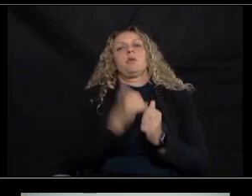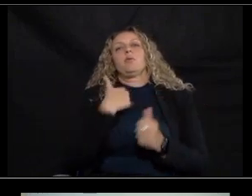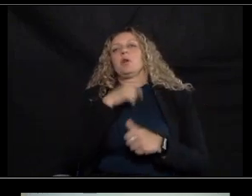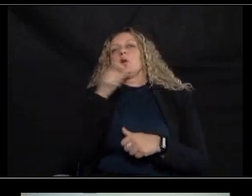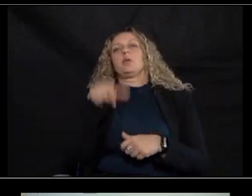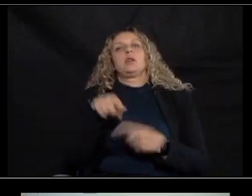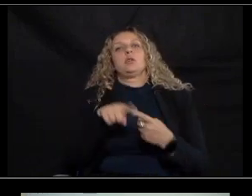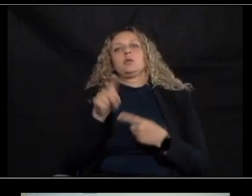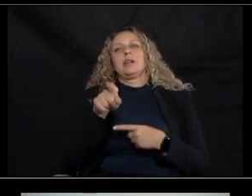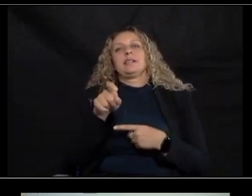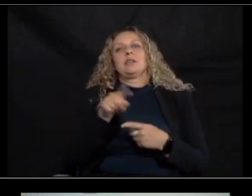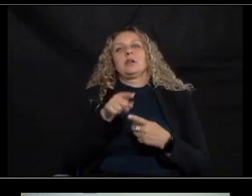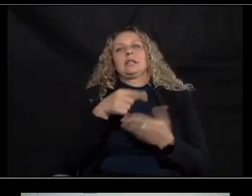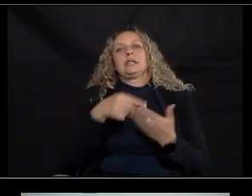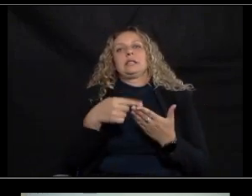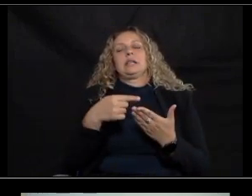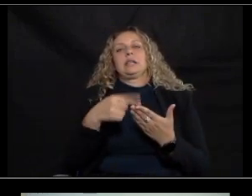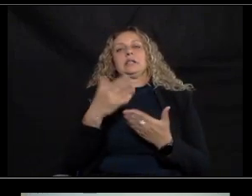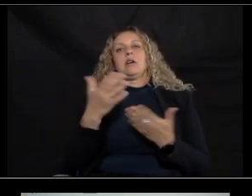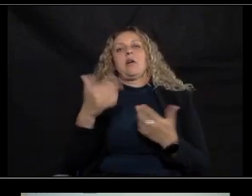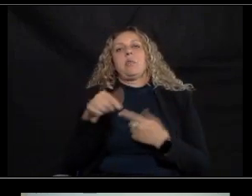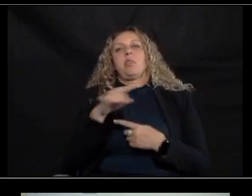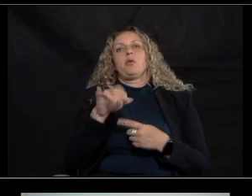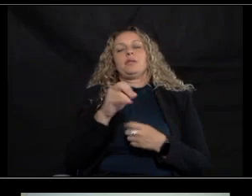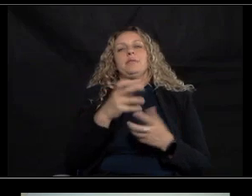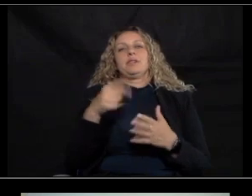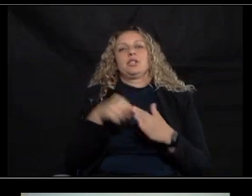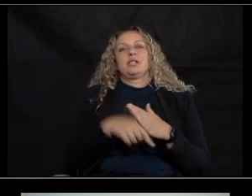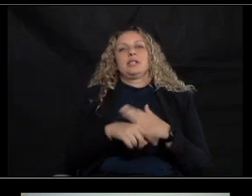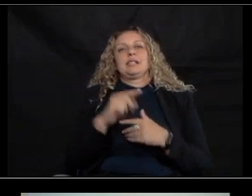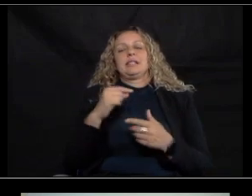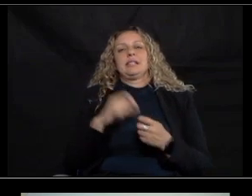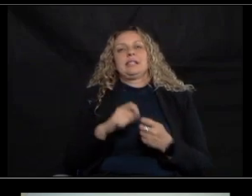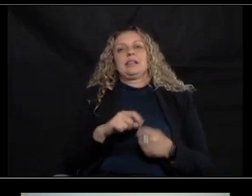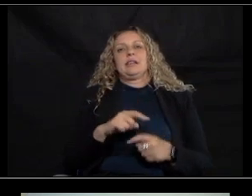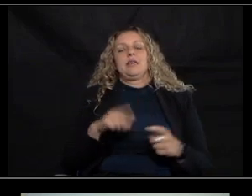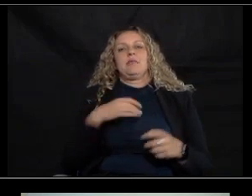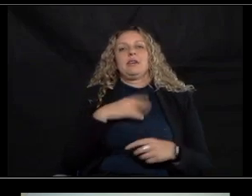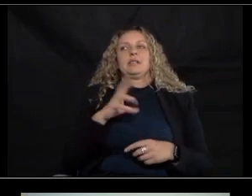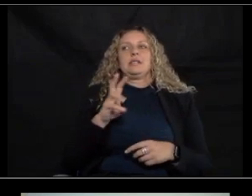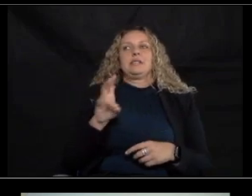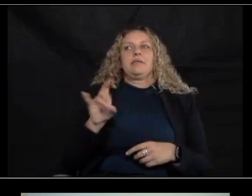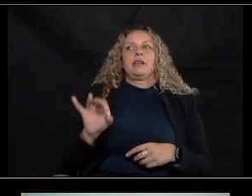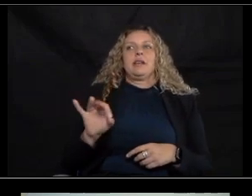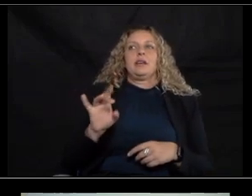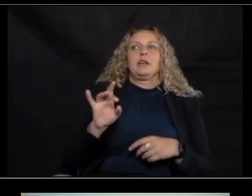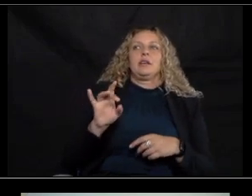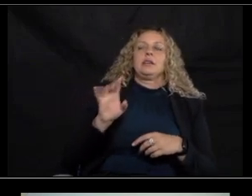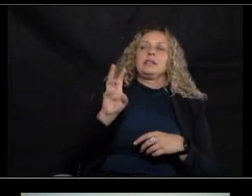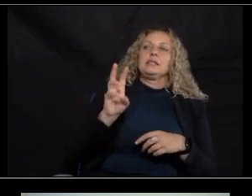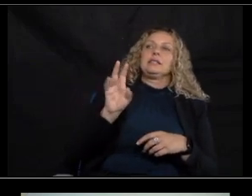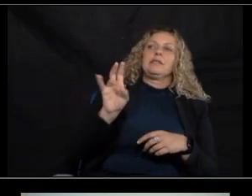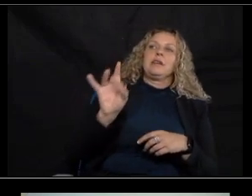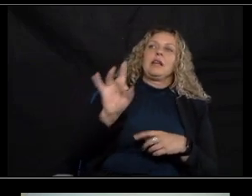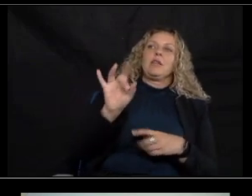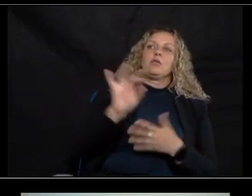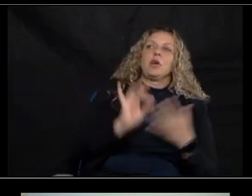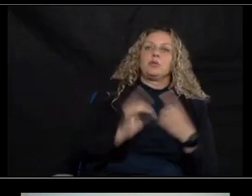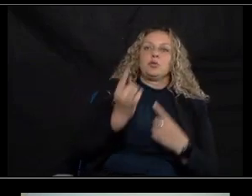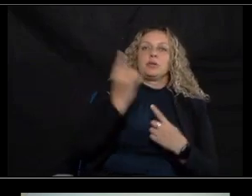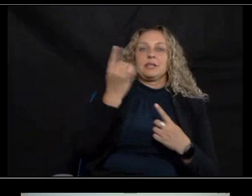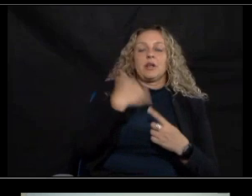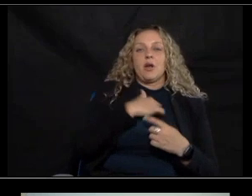to necessarily discuss those in much detail, but 6, 7, and 8 are options to consider